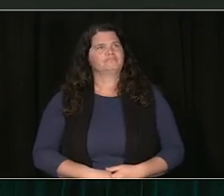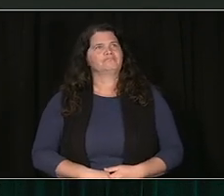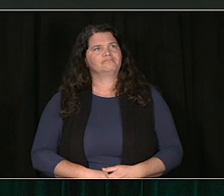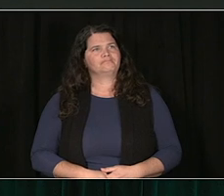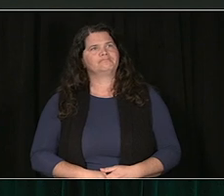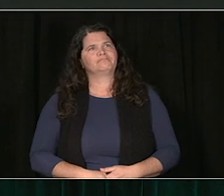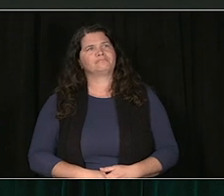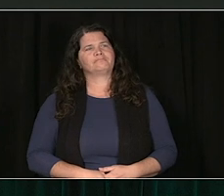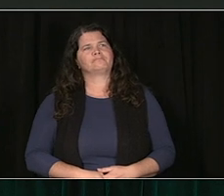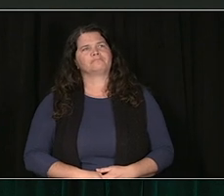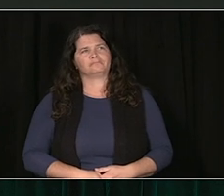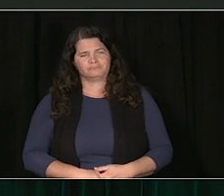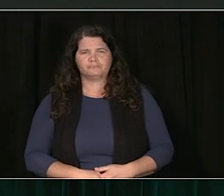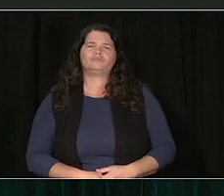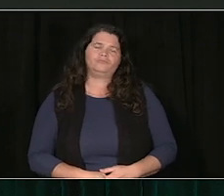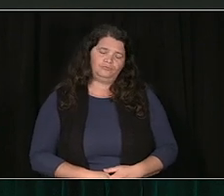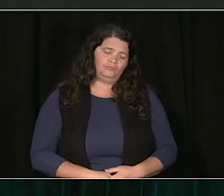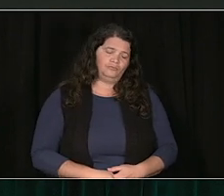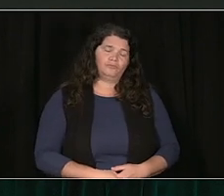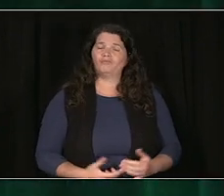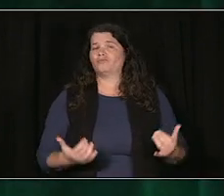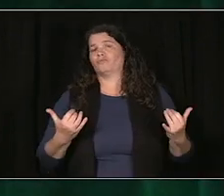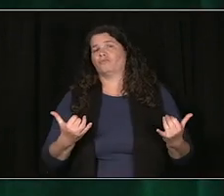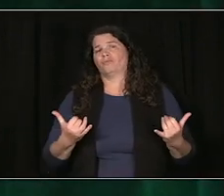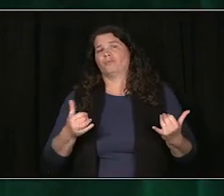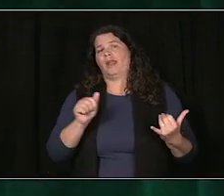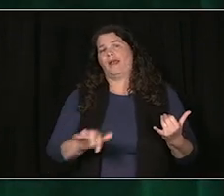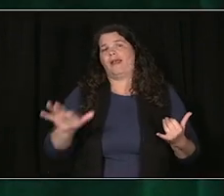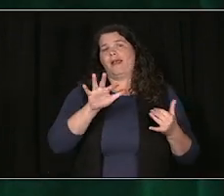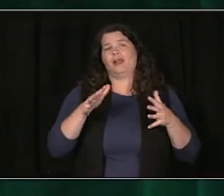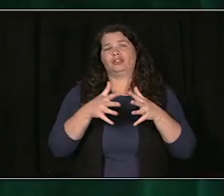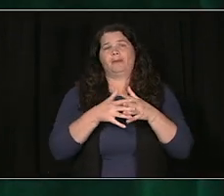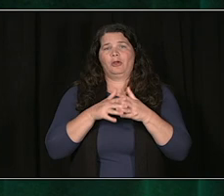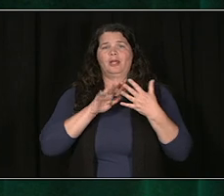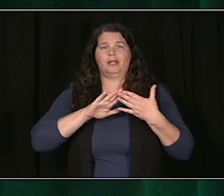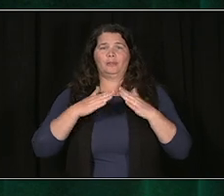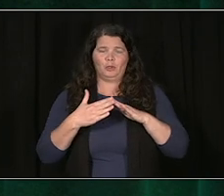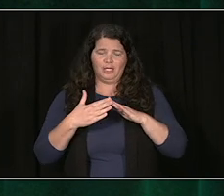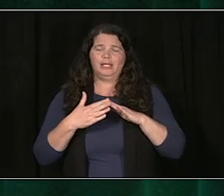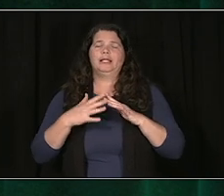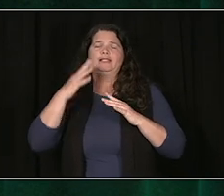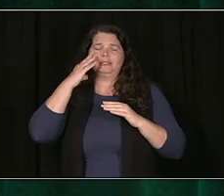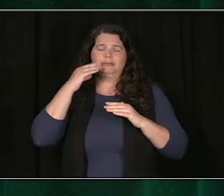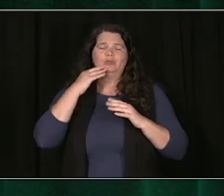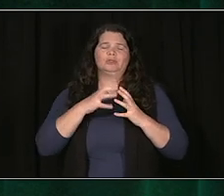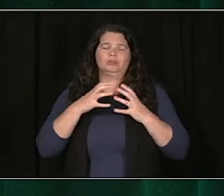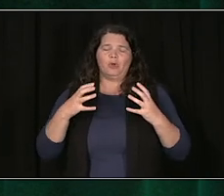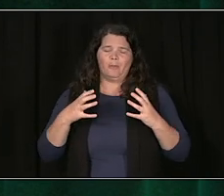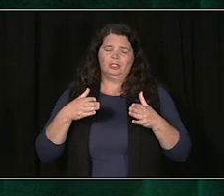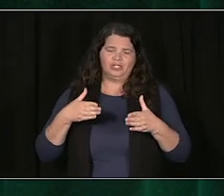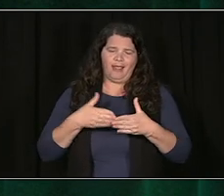You know, right now, the Asian American community is experiencing tremendous amounts of anti-Asian hate.